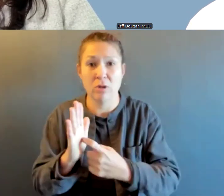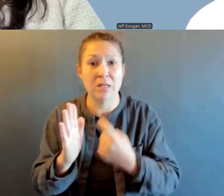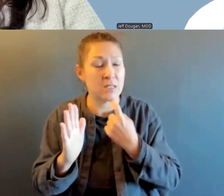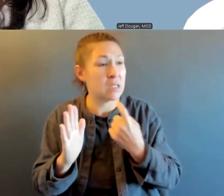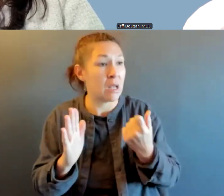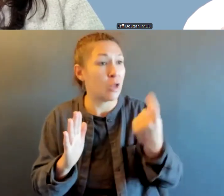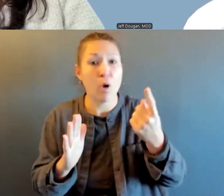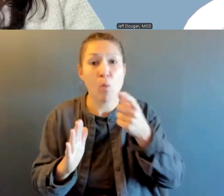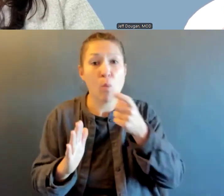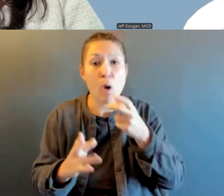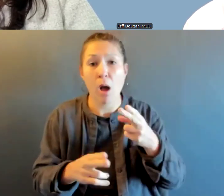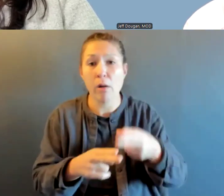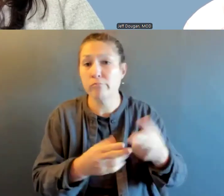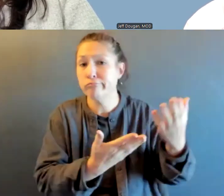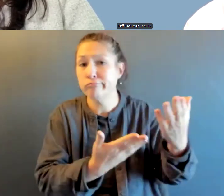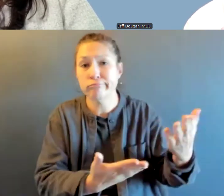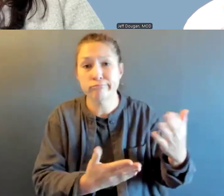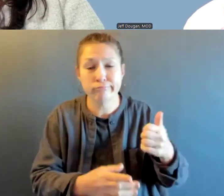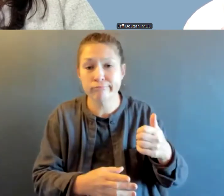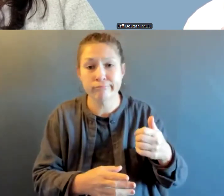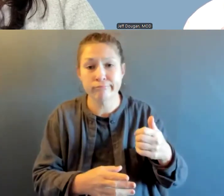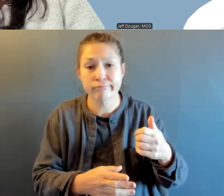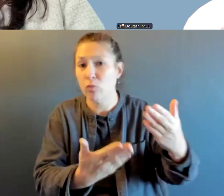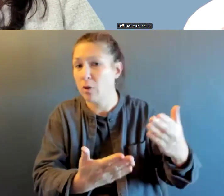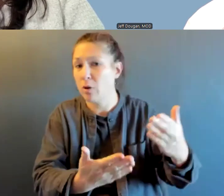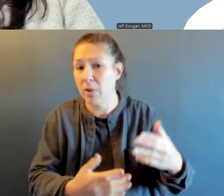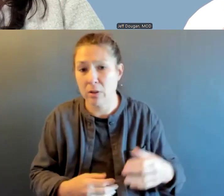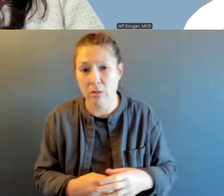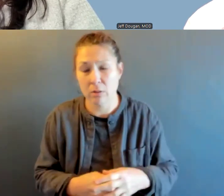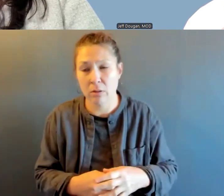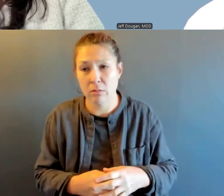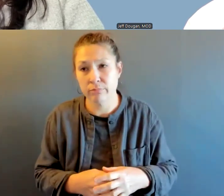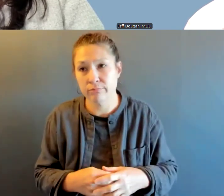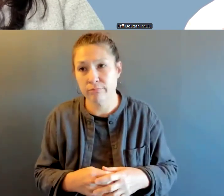to have any nominees for